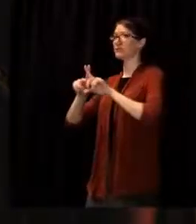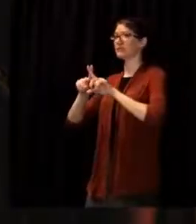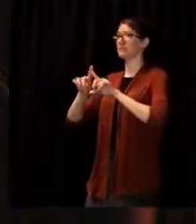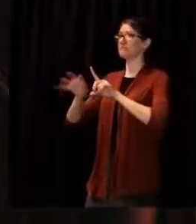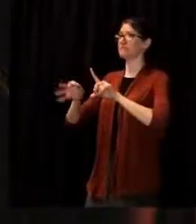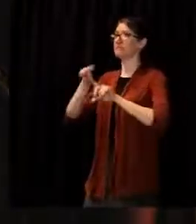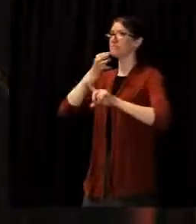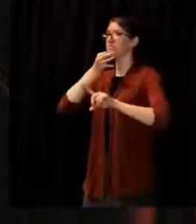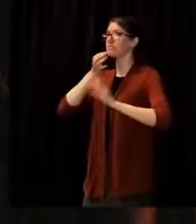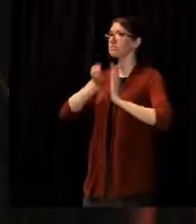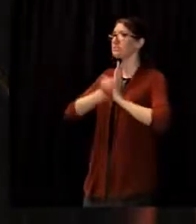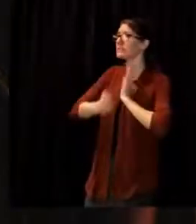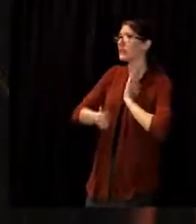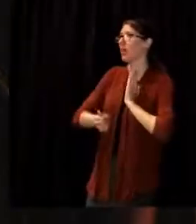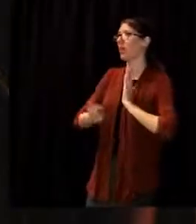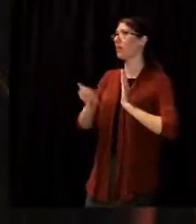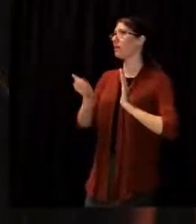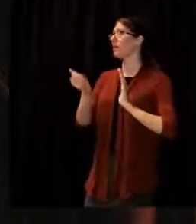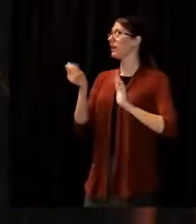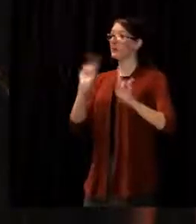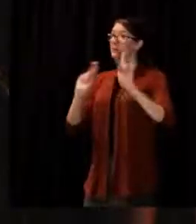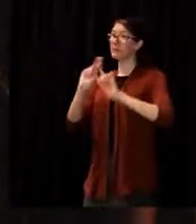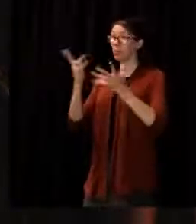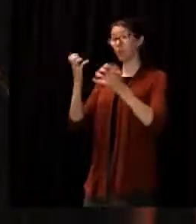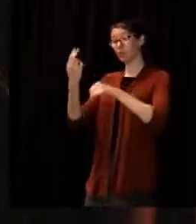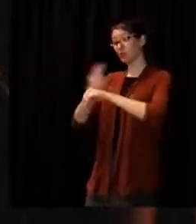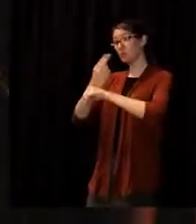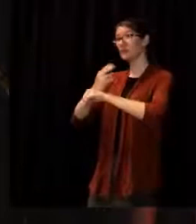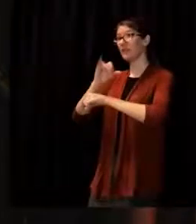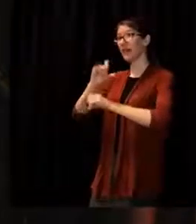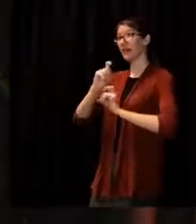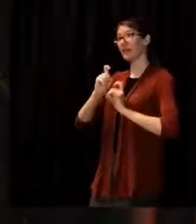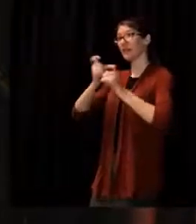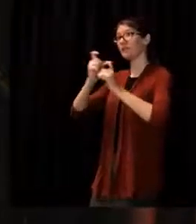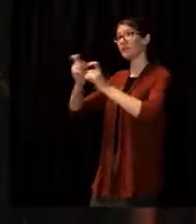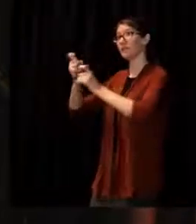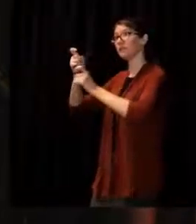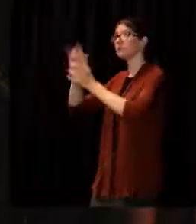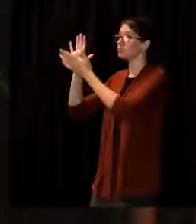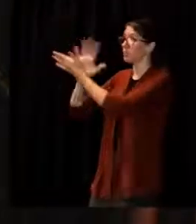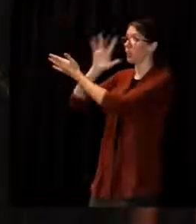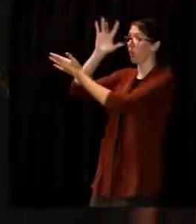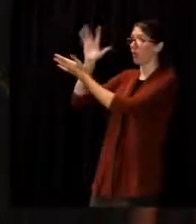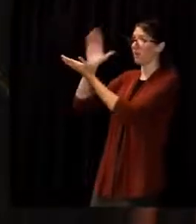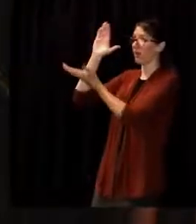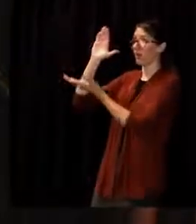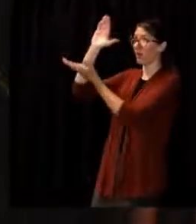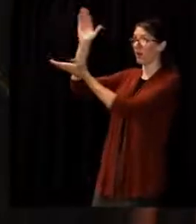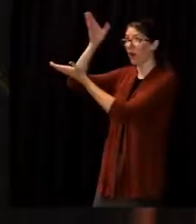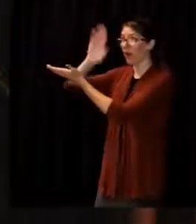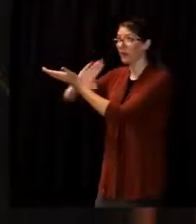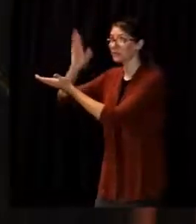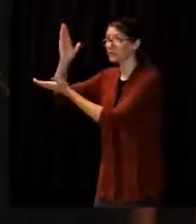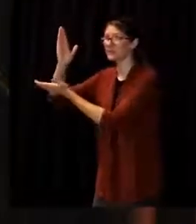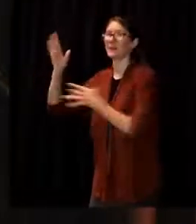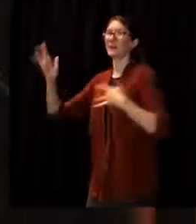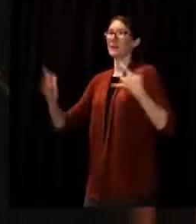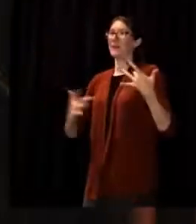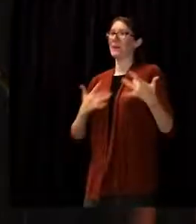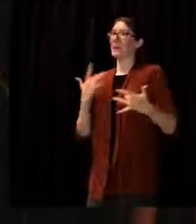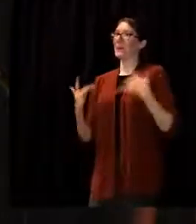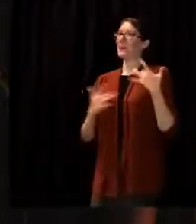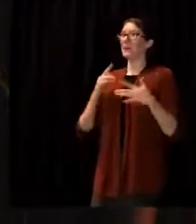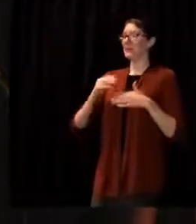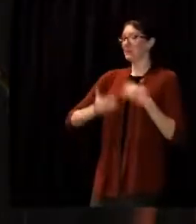asset to us, and people who want to take those and they want to use them for the glory of God. So it was very exciting to begin this